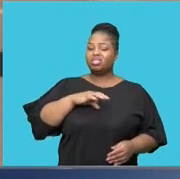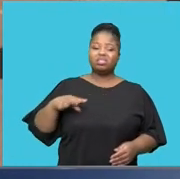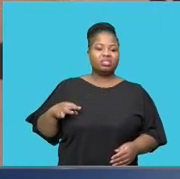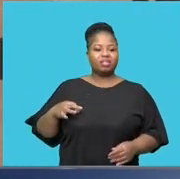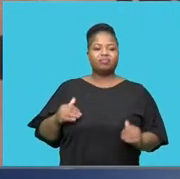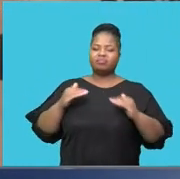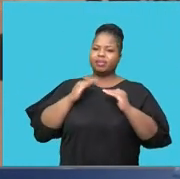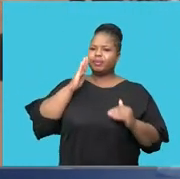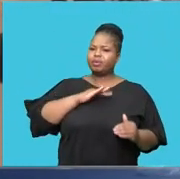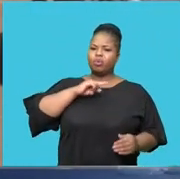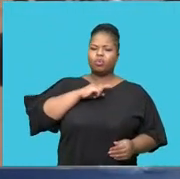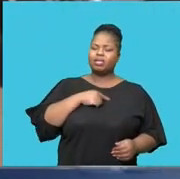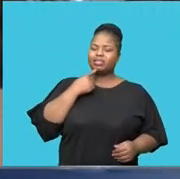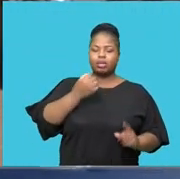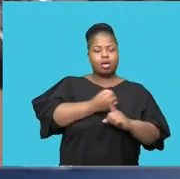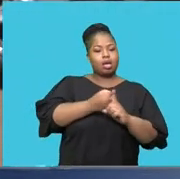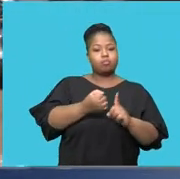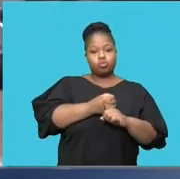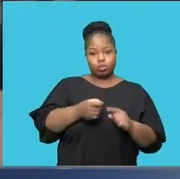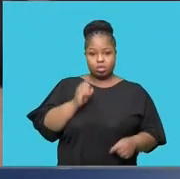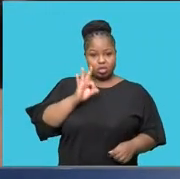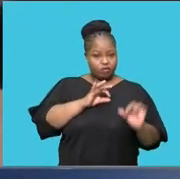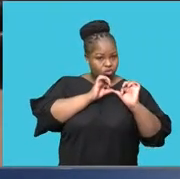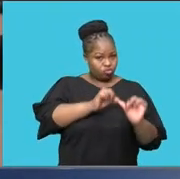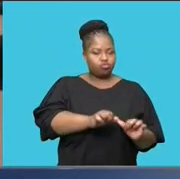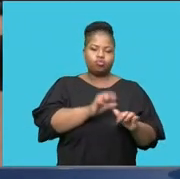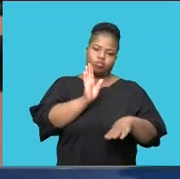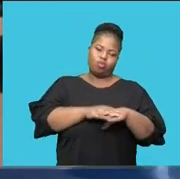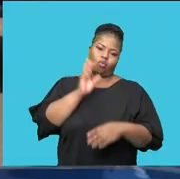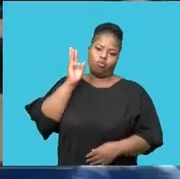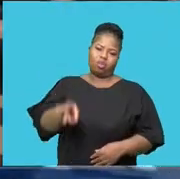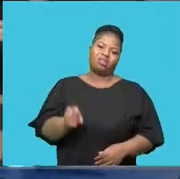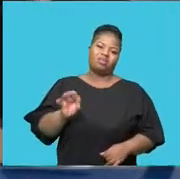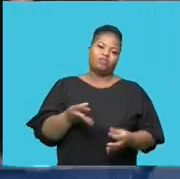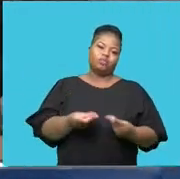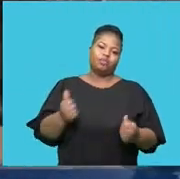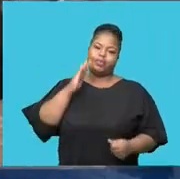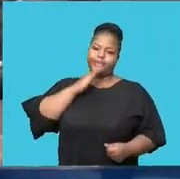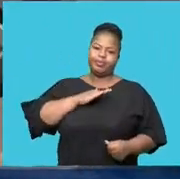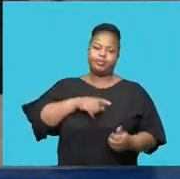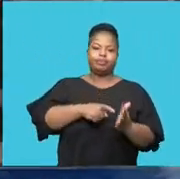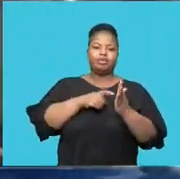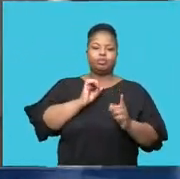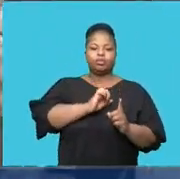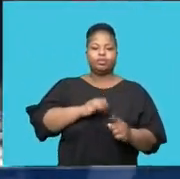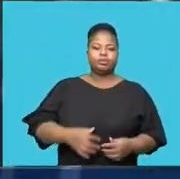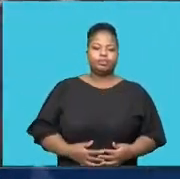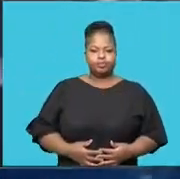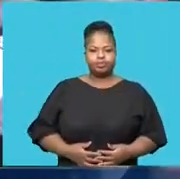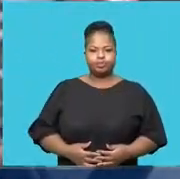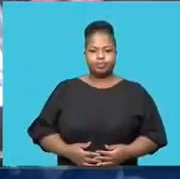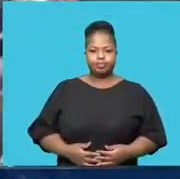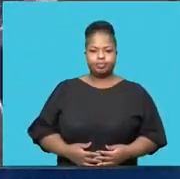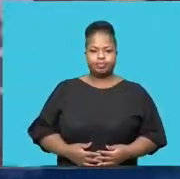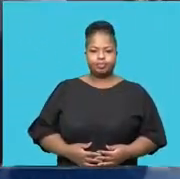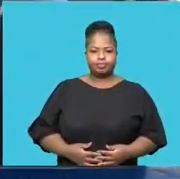kanye nokuxhashazwa kwabo ithi lesi siteleka soqhubekela ezingeni eliphezulu uma zingaxazululwa lezi zimfuno zabasebenzi.